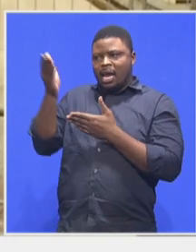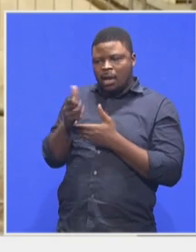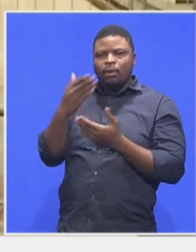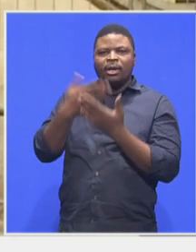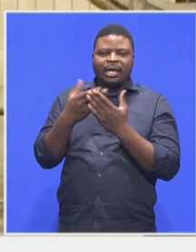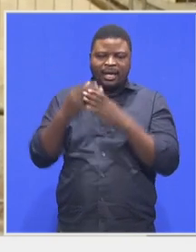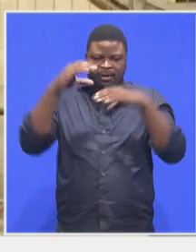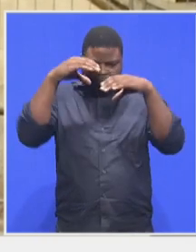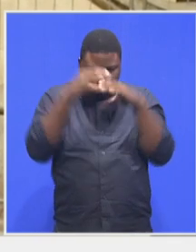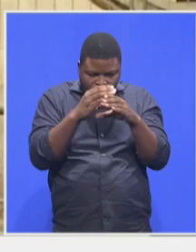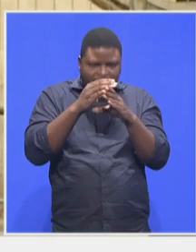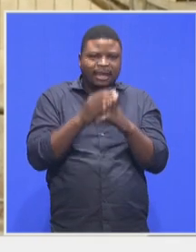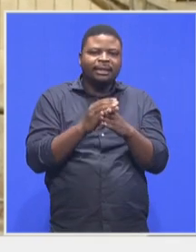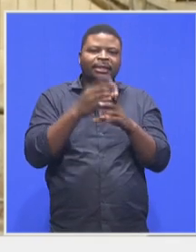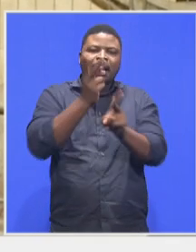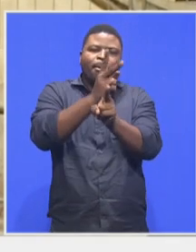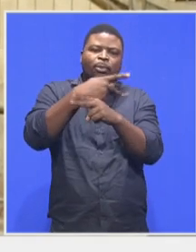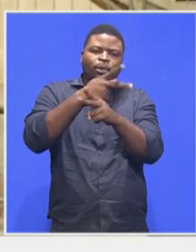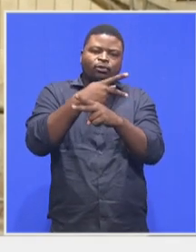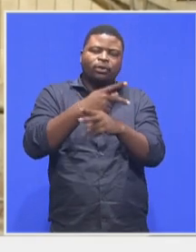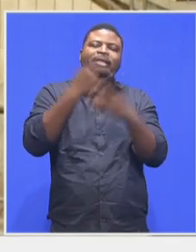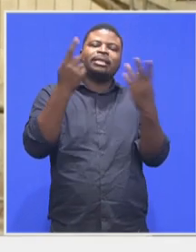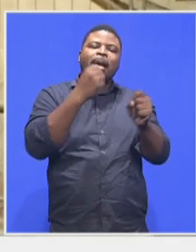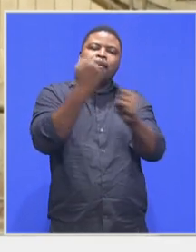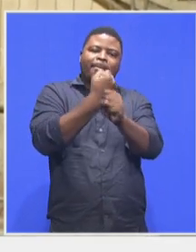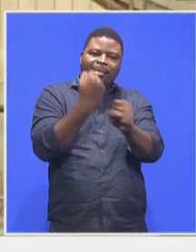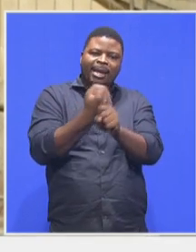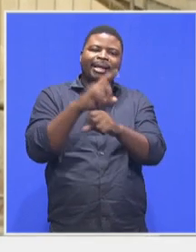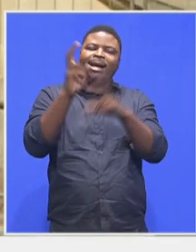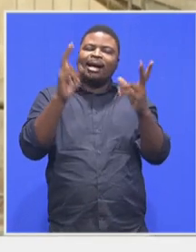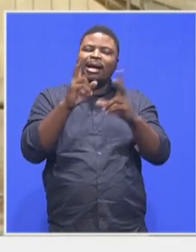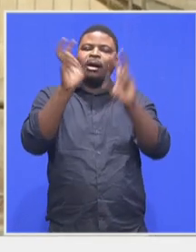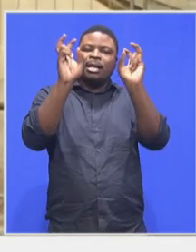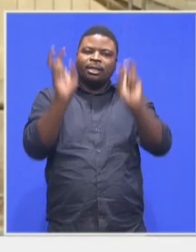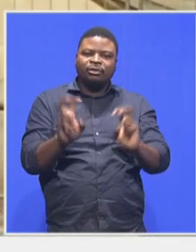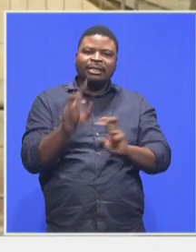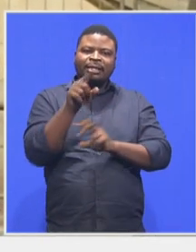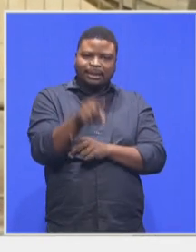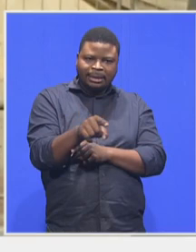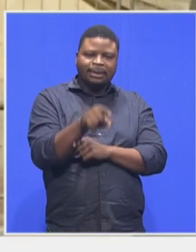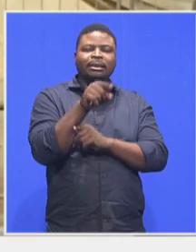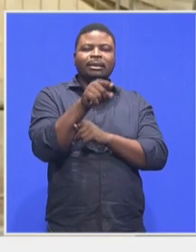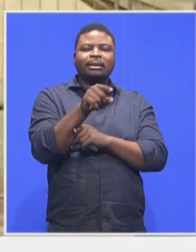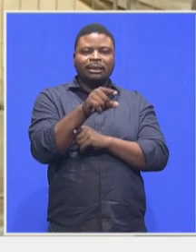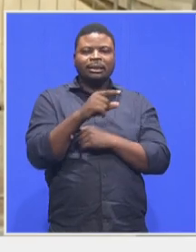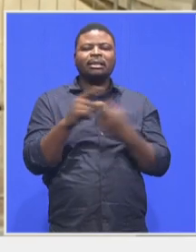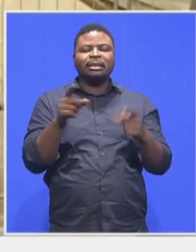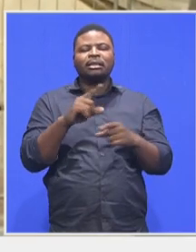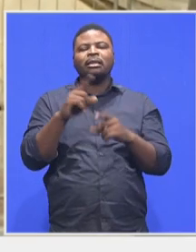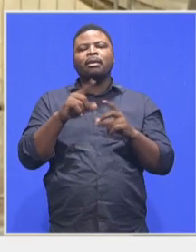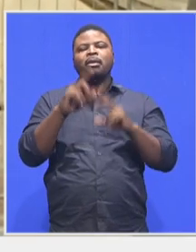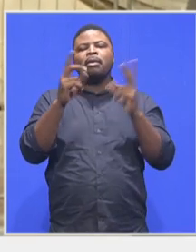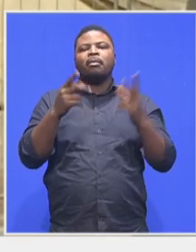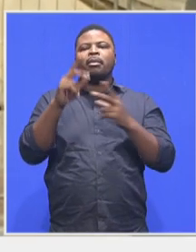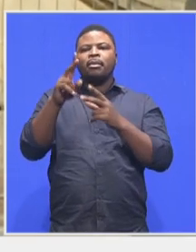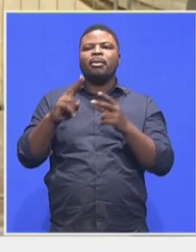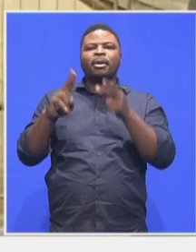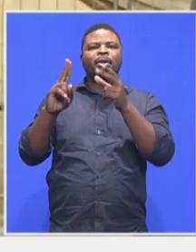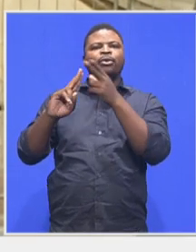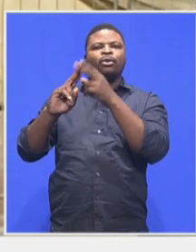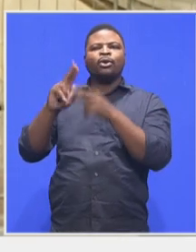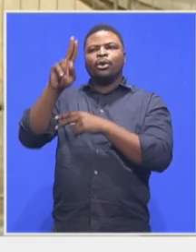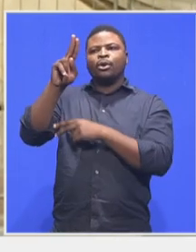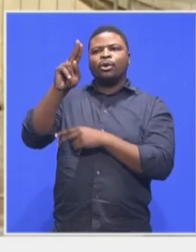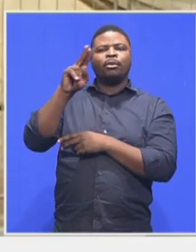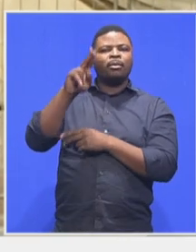focus on delivering electricity, the maintenance of the power generation units,